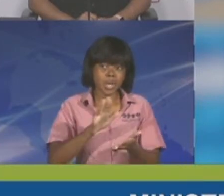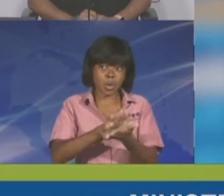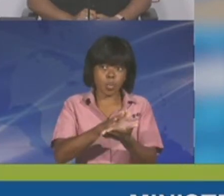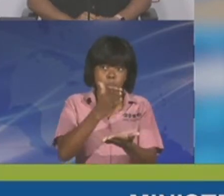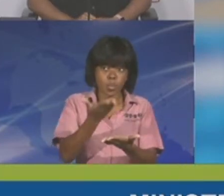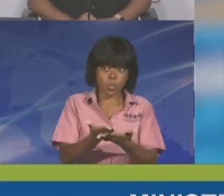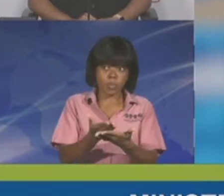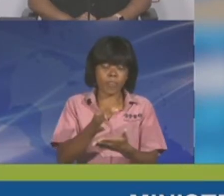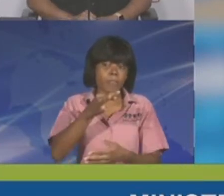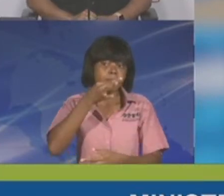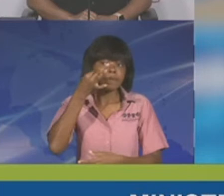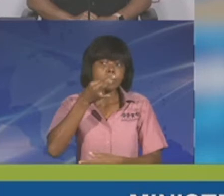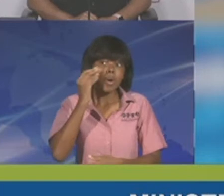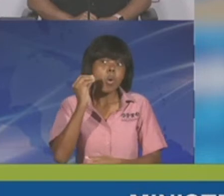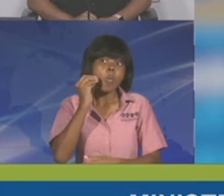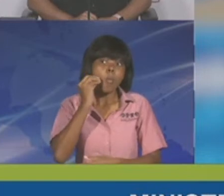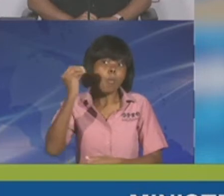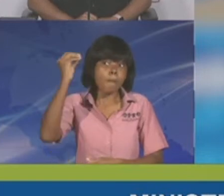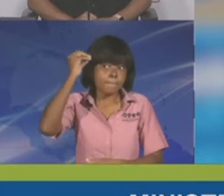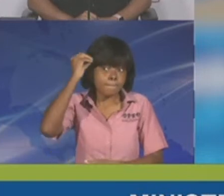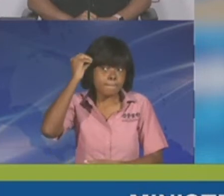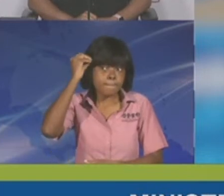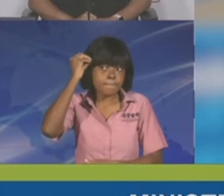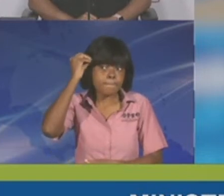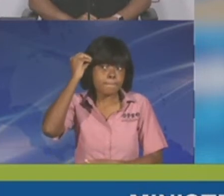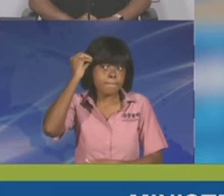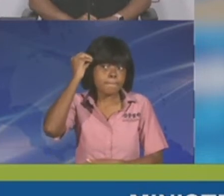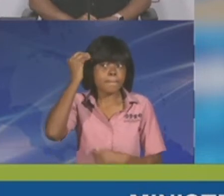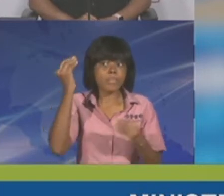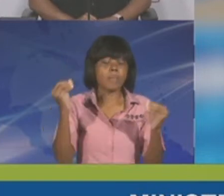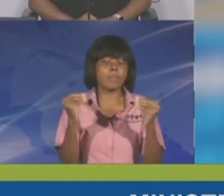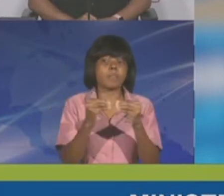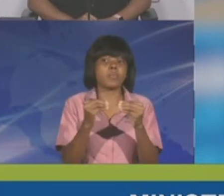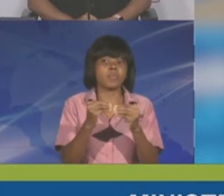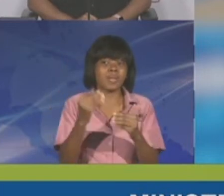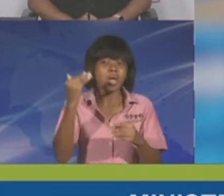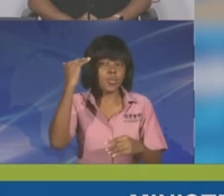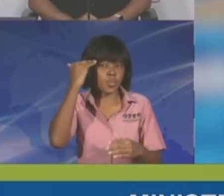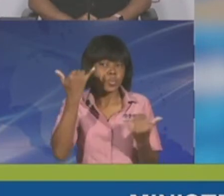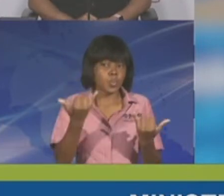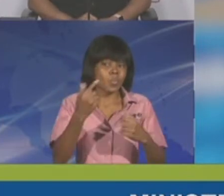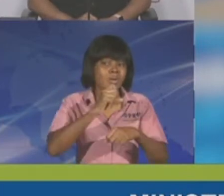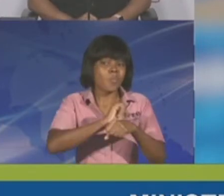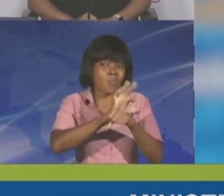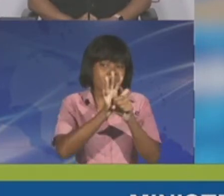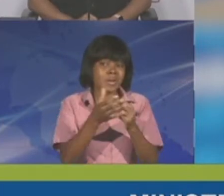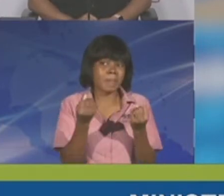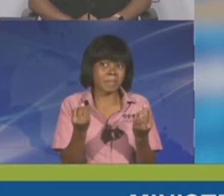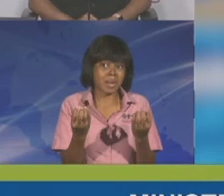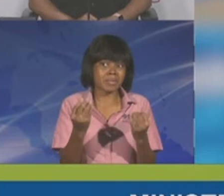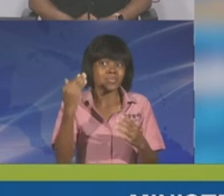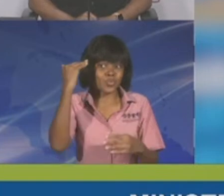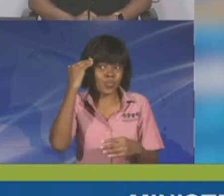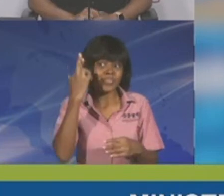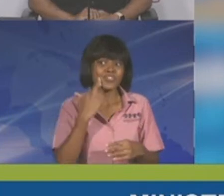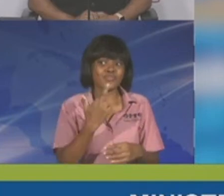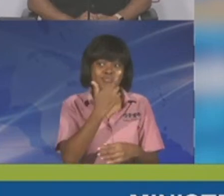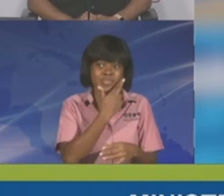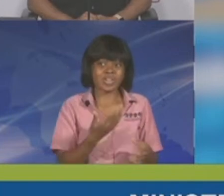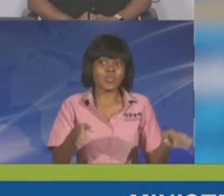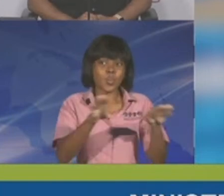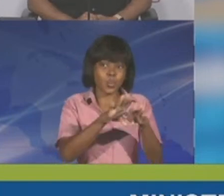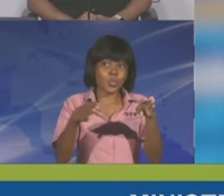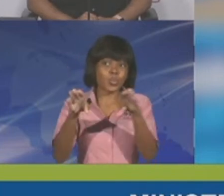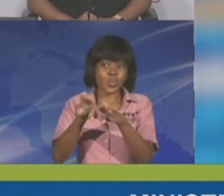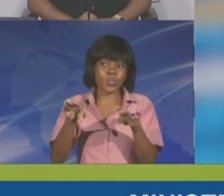I don't know how many of us already are cooking regularly. Maybe since the pandemic, I know many of us, places had closed down, and I know some of us would have been waiting